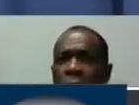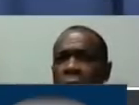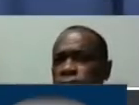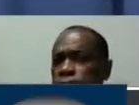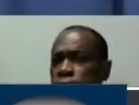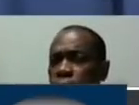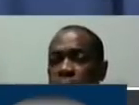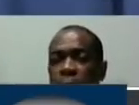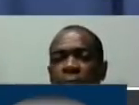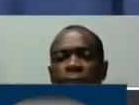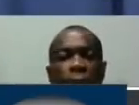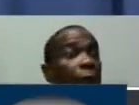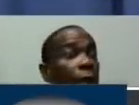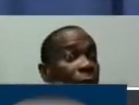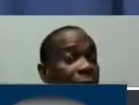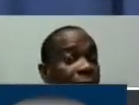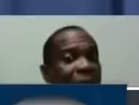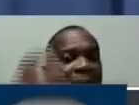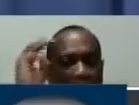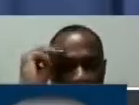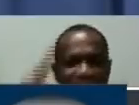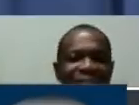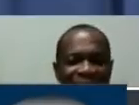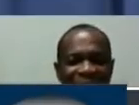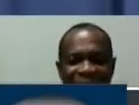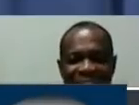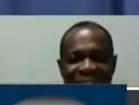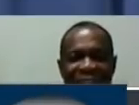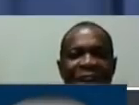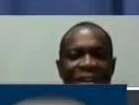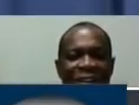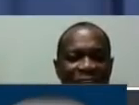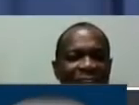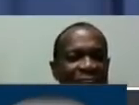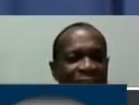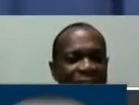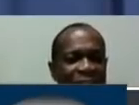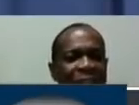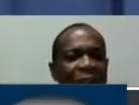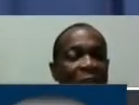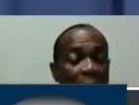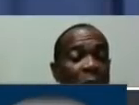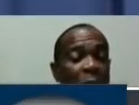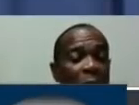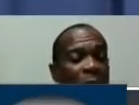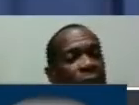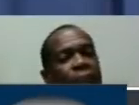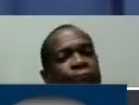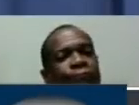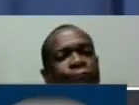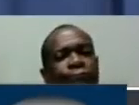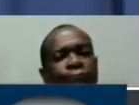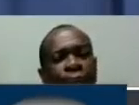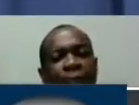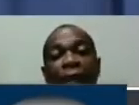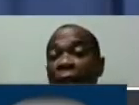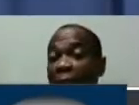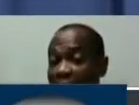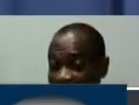you up to date on that. So whilst he is coming, I can tell you that the Ministry of Digital